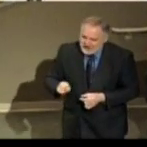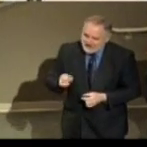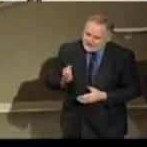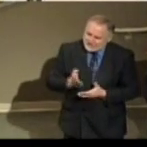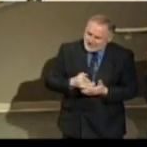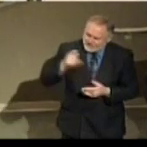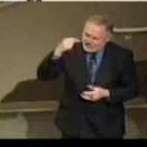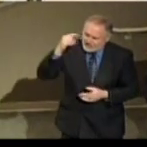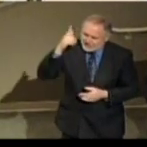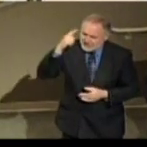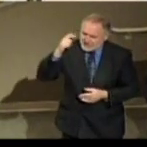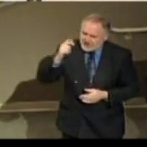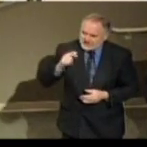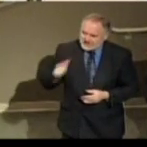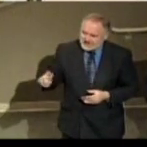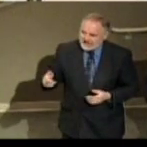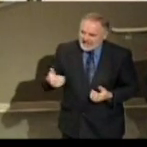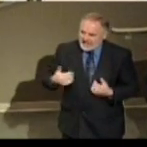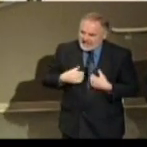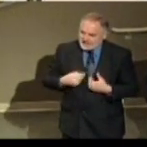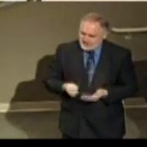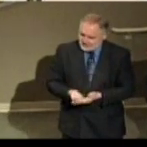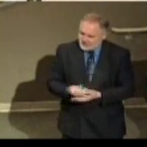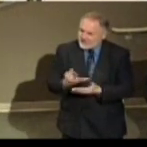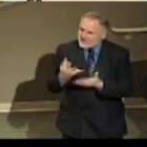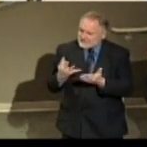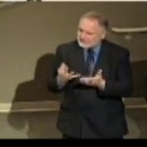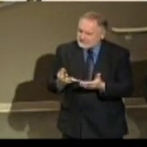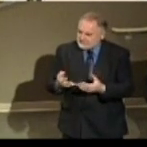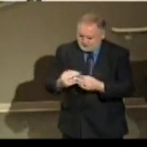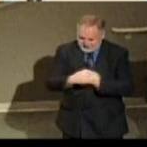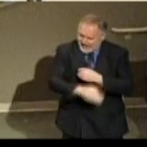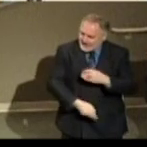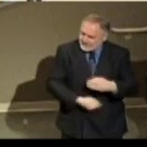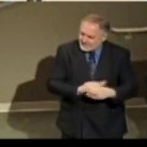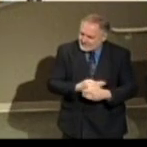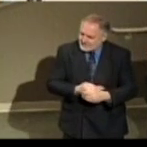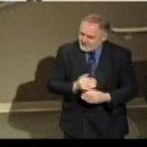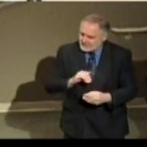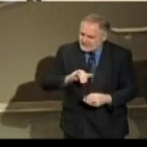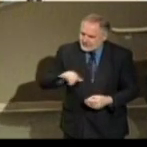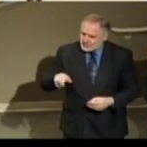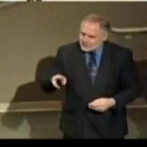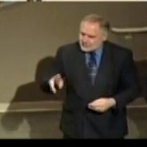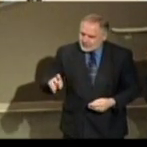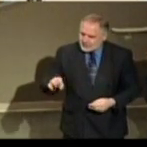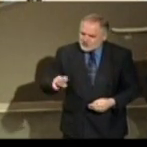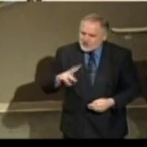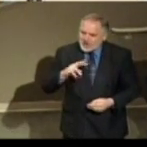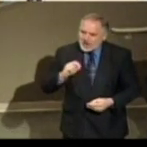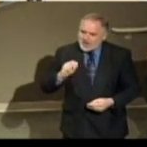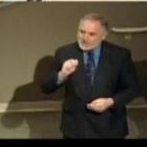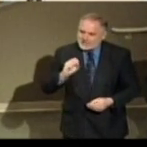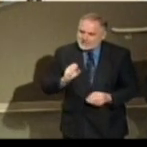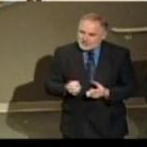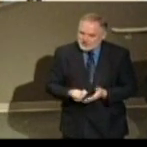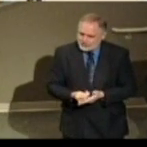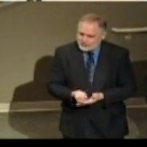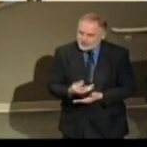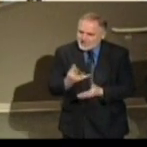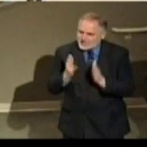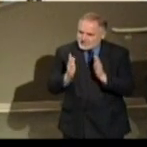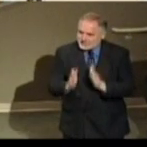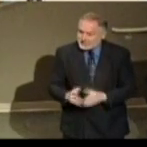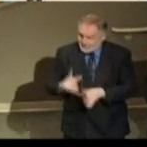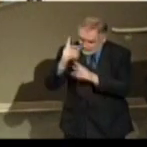bag. Do you understand? That was the treasurer. And you don't give the money to somebody